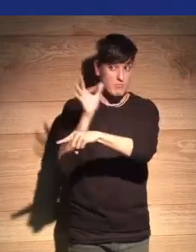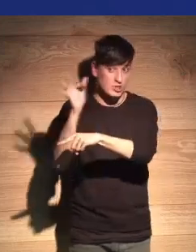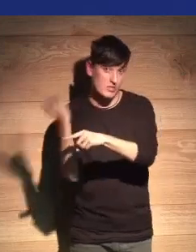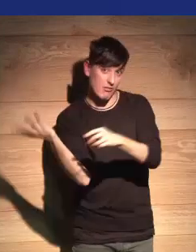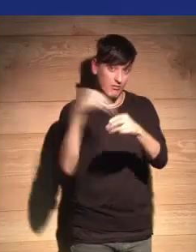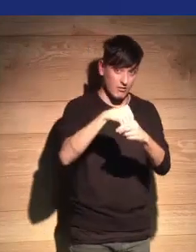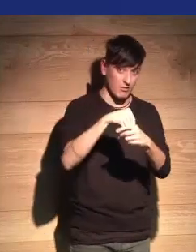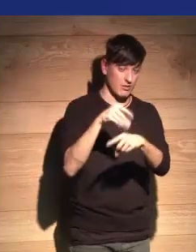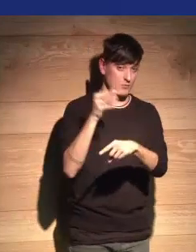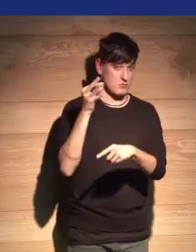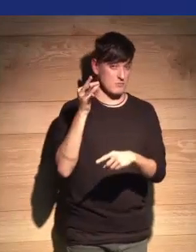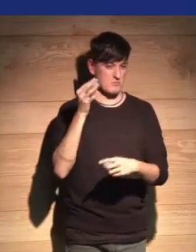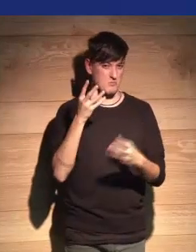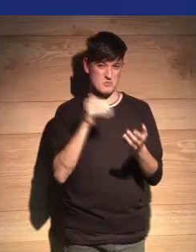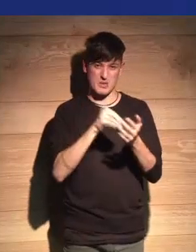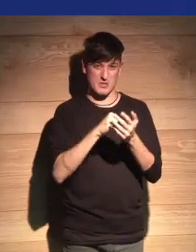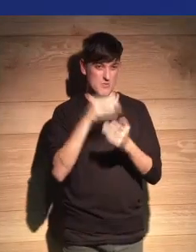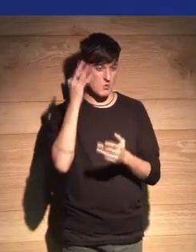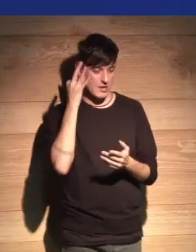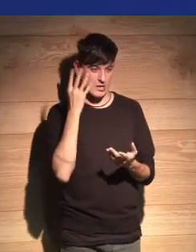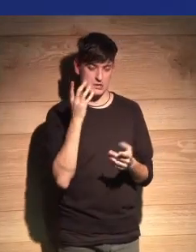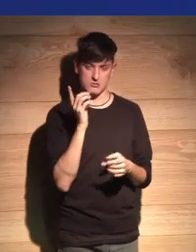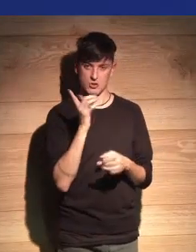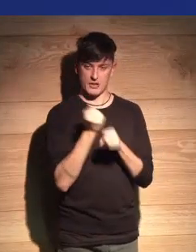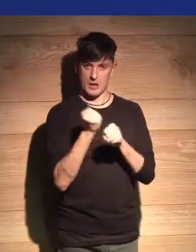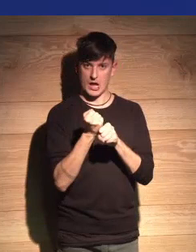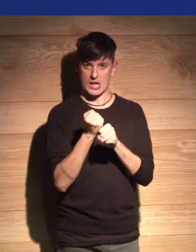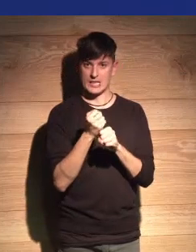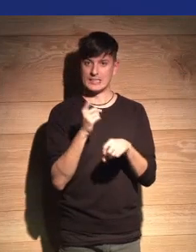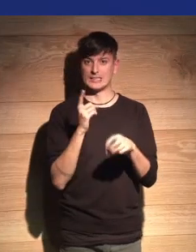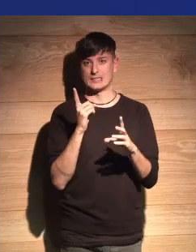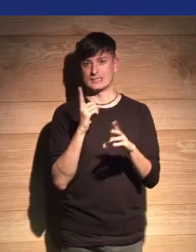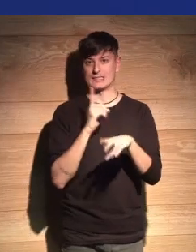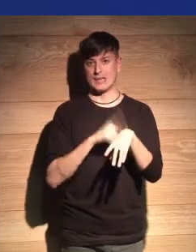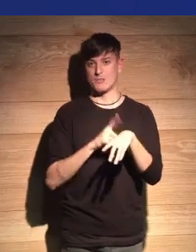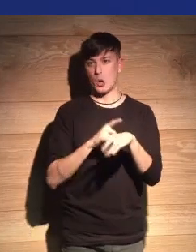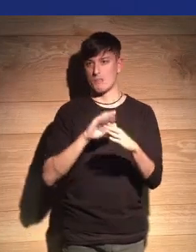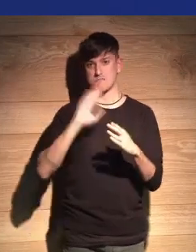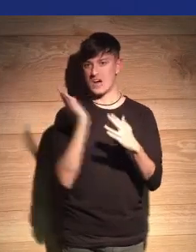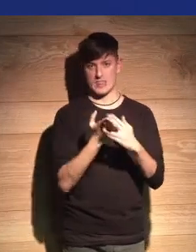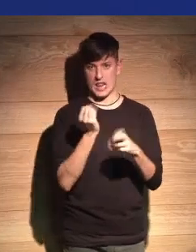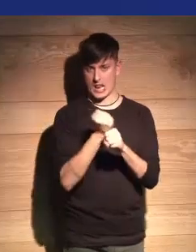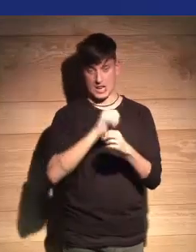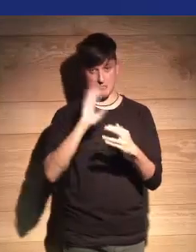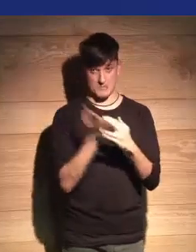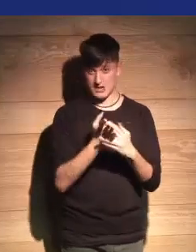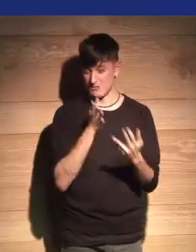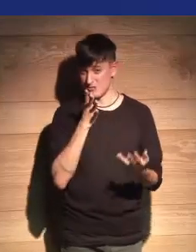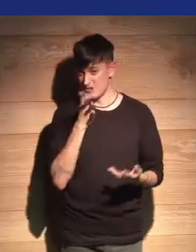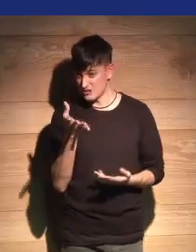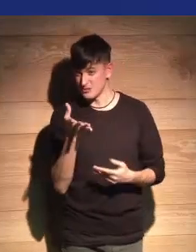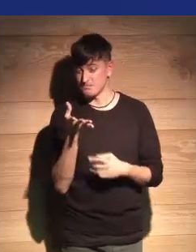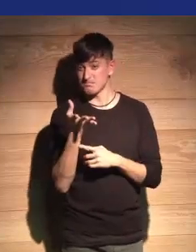of view. Besides, women are often forced to work on a part-time basis to take care of their